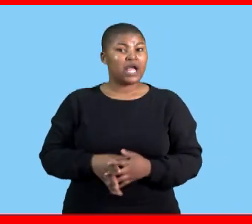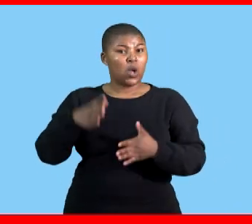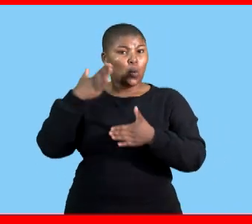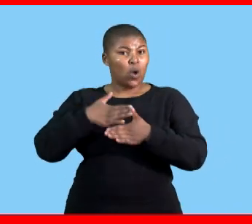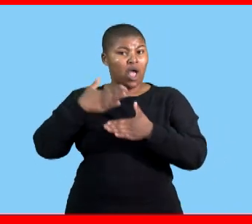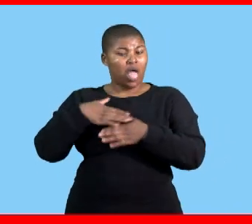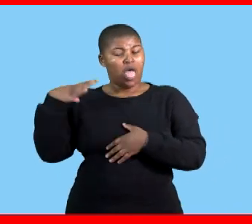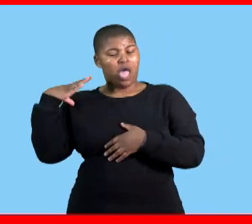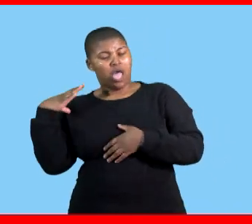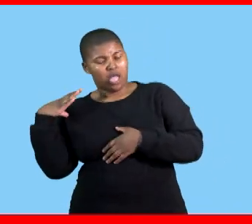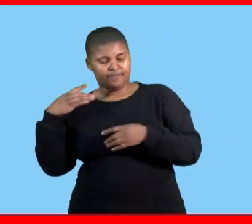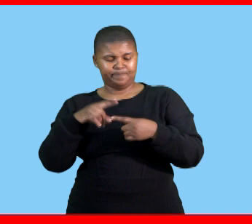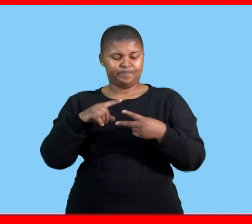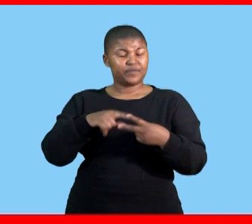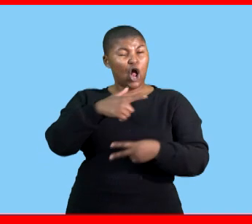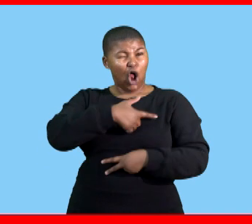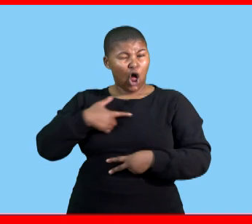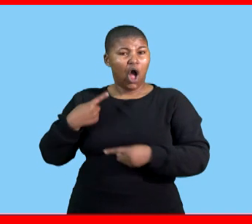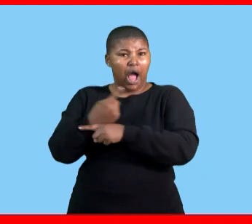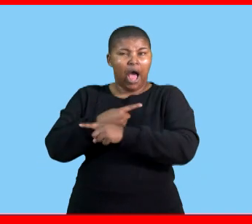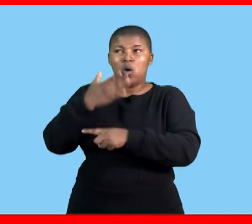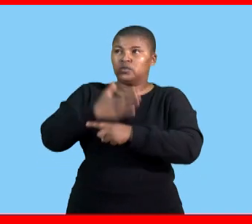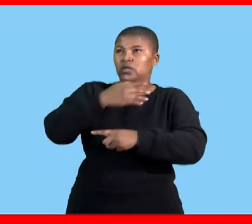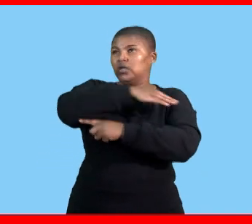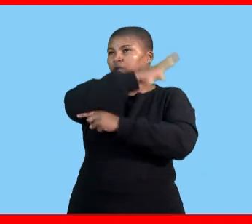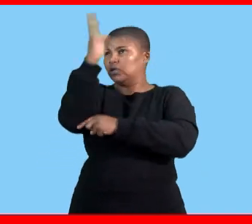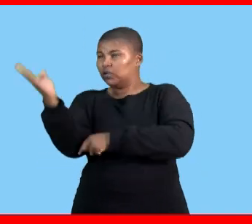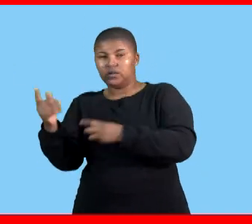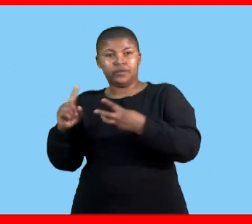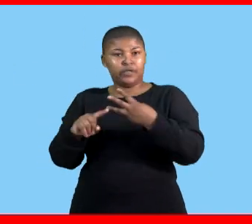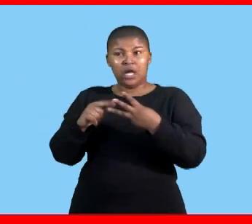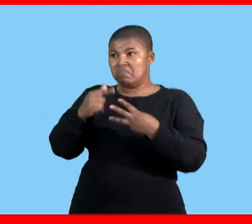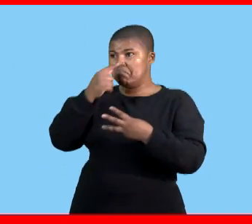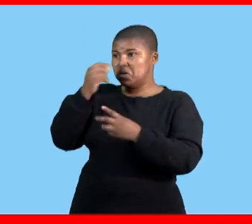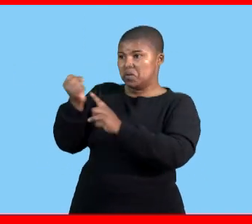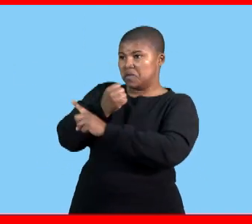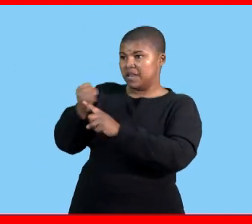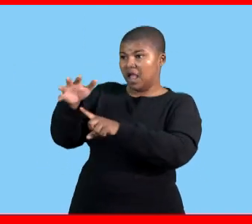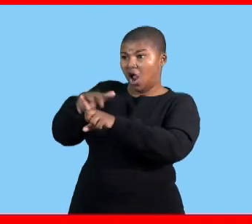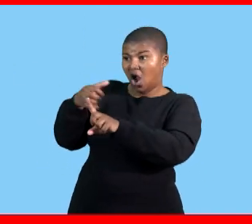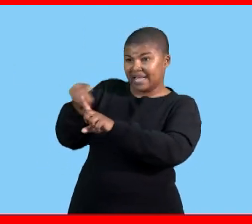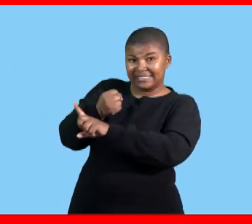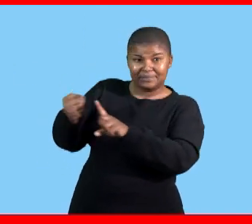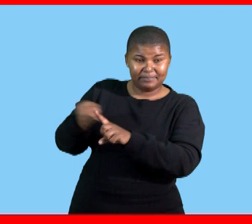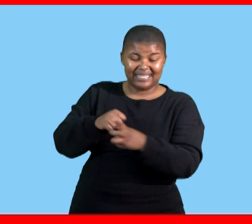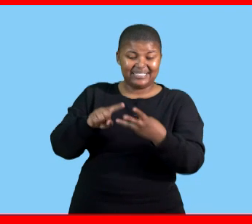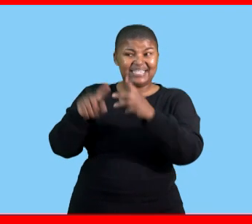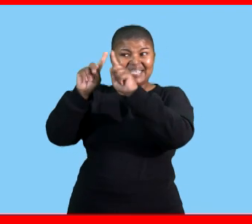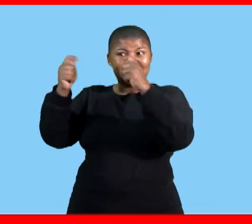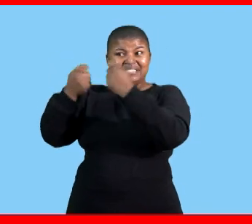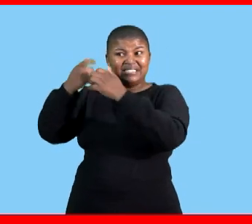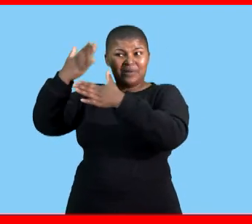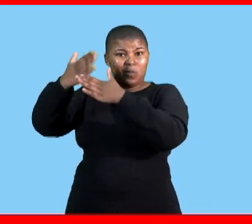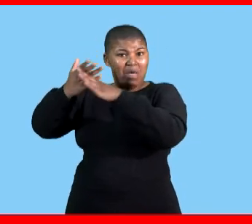workload, long hours, bullying, unconducive working environments, as well as lack of teamwork